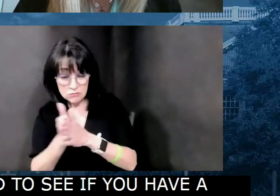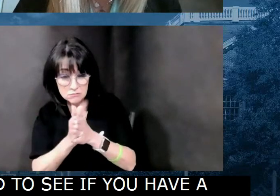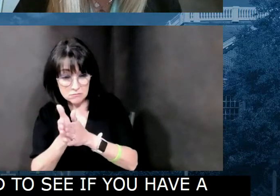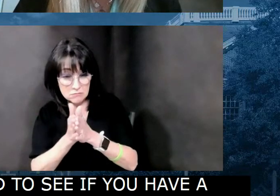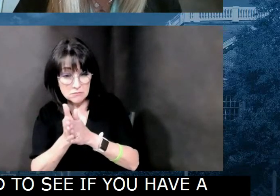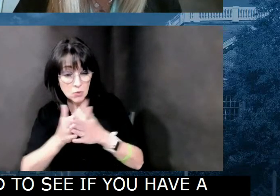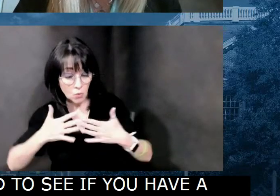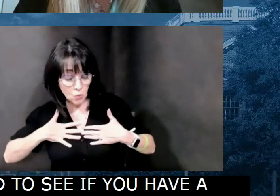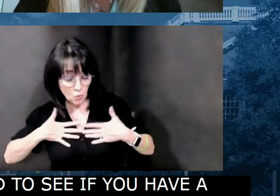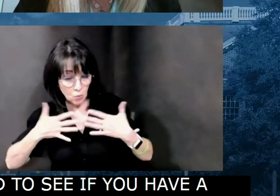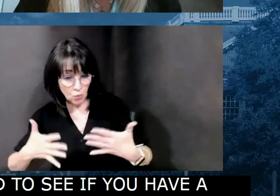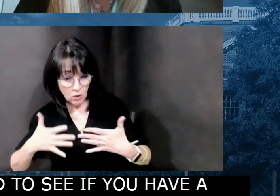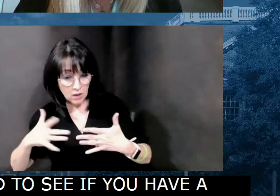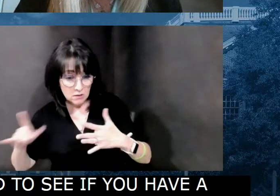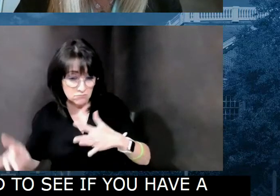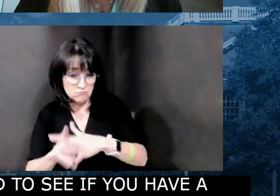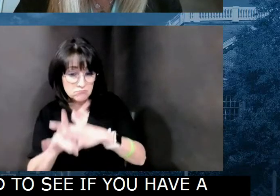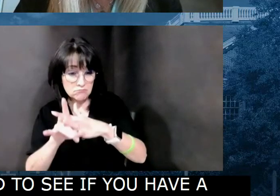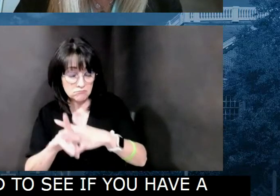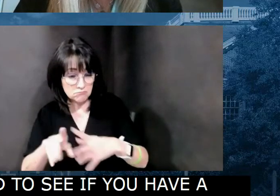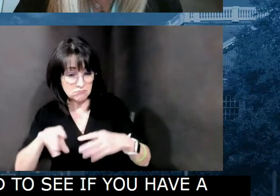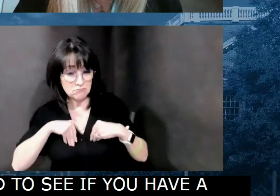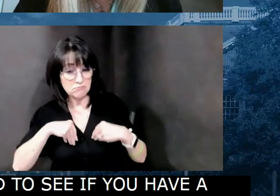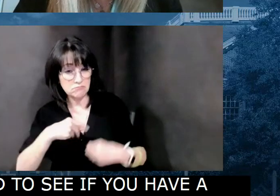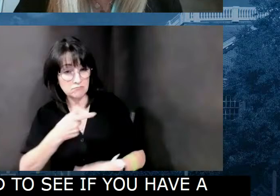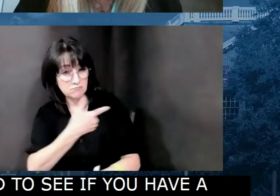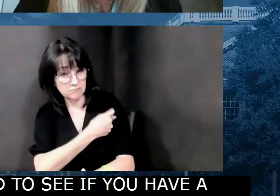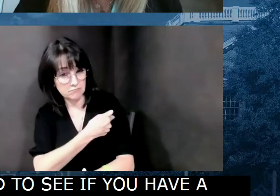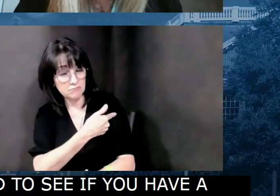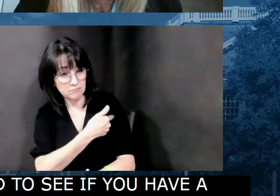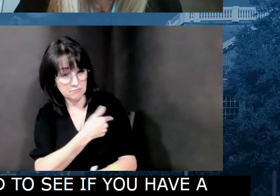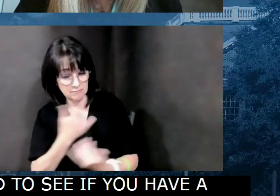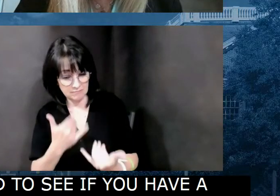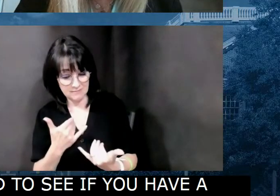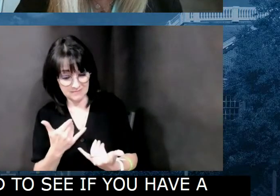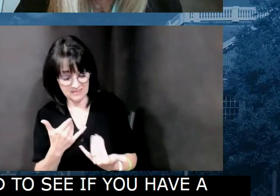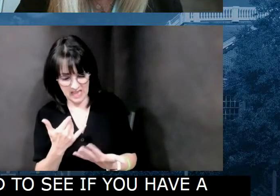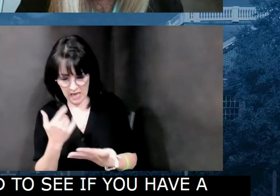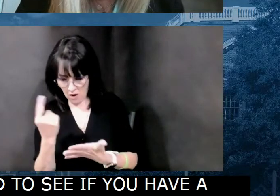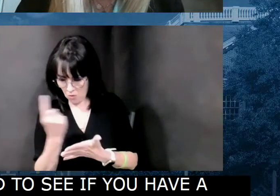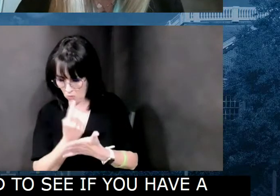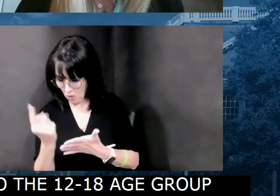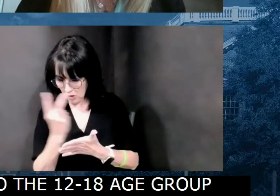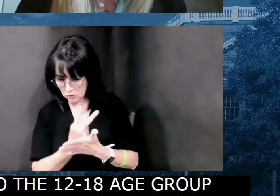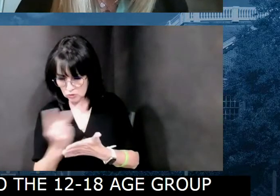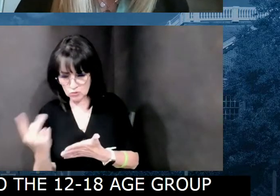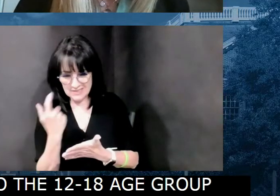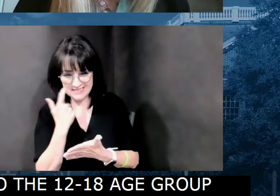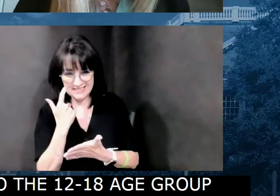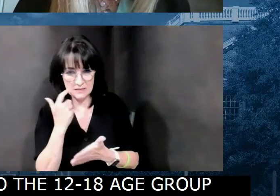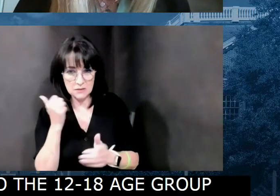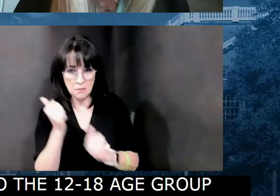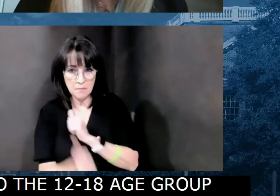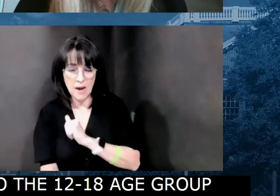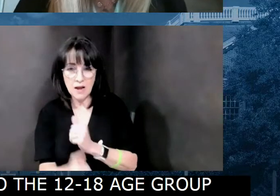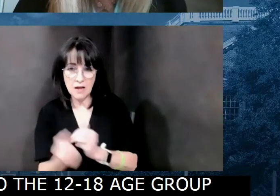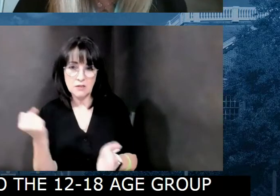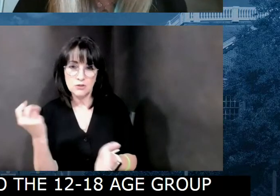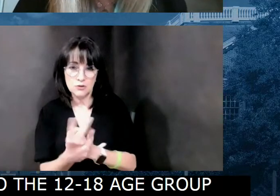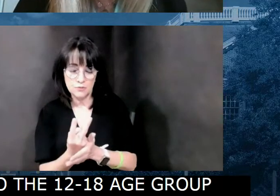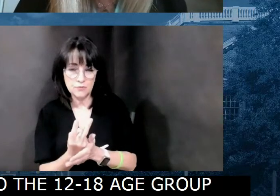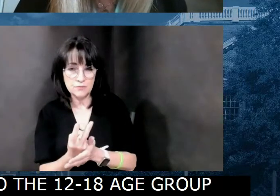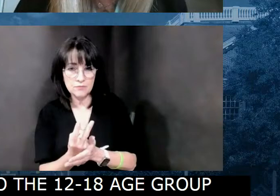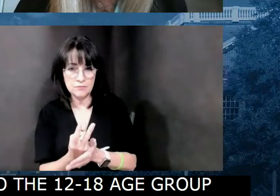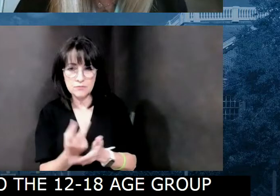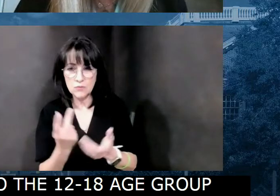willingness to get vaccinated, now that we're a couple of weeks into that 12 to 15 age group. Yeah, so if you go on the